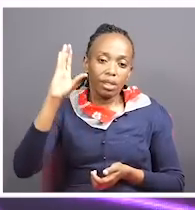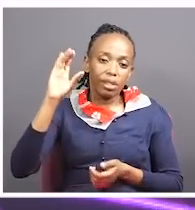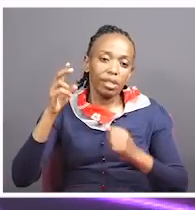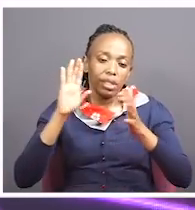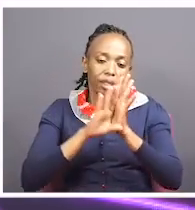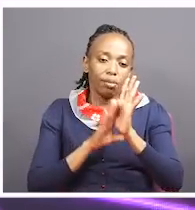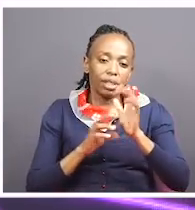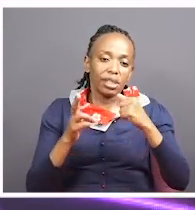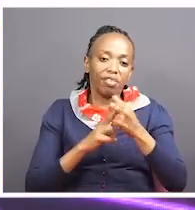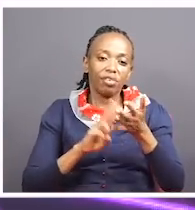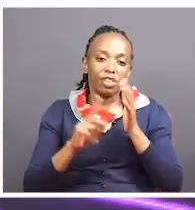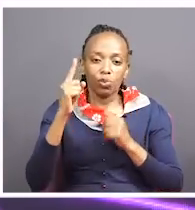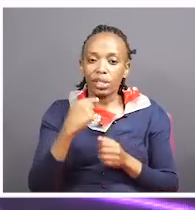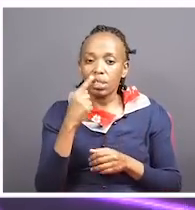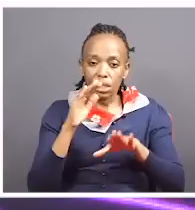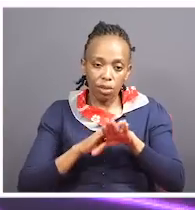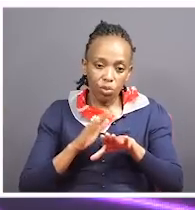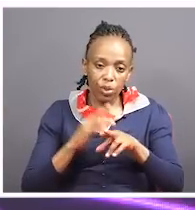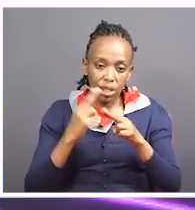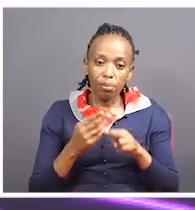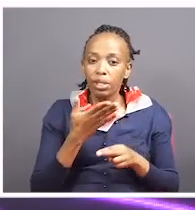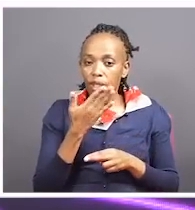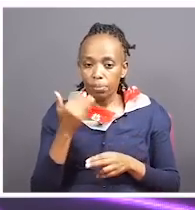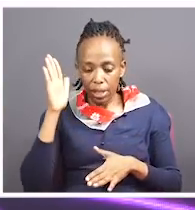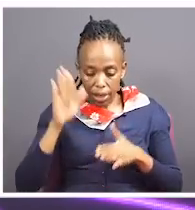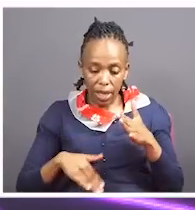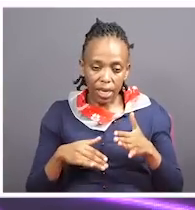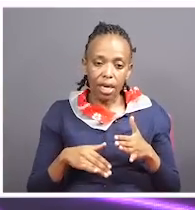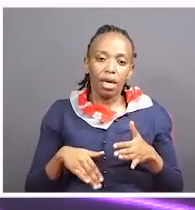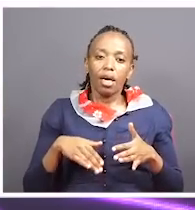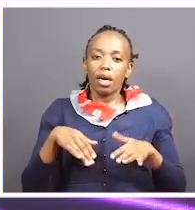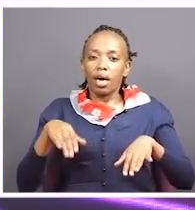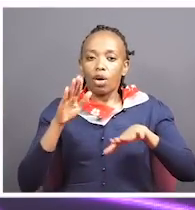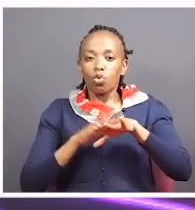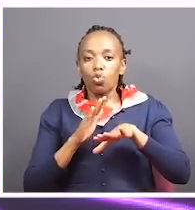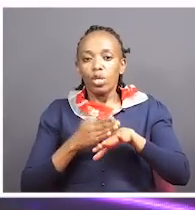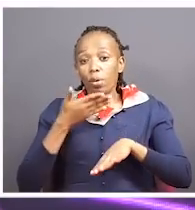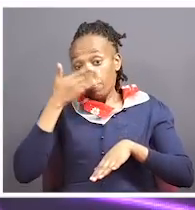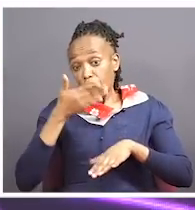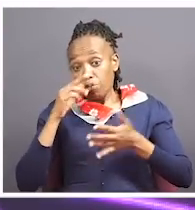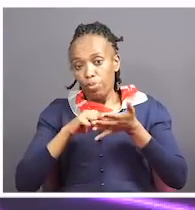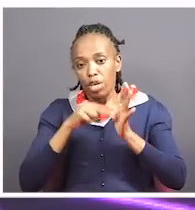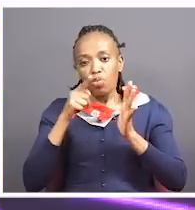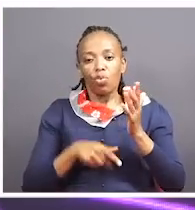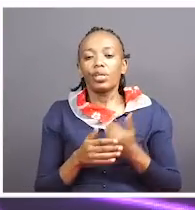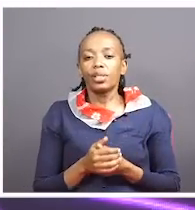Ecclesiastes 7:1 repeats the same thing and says, a good name is better than fine perfume. In other